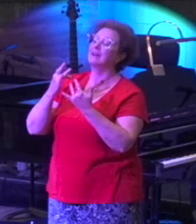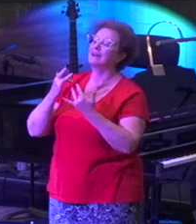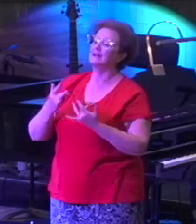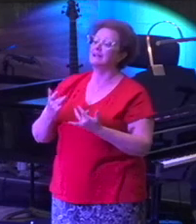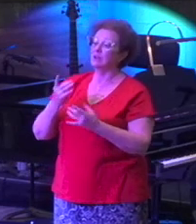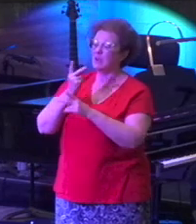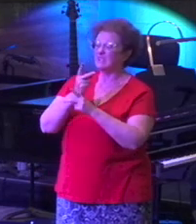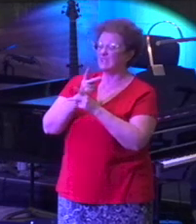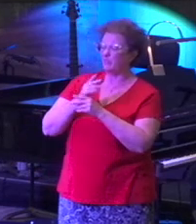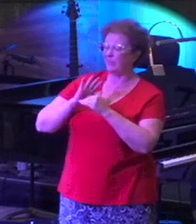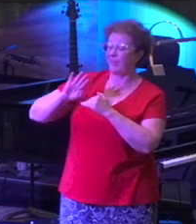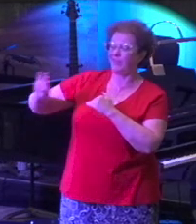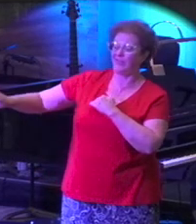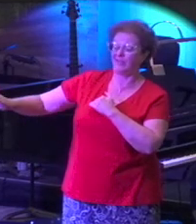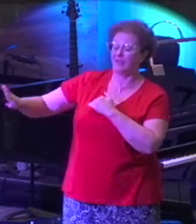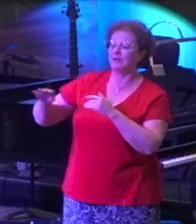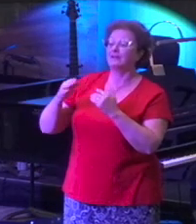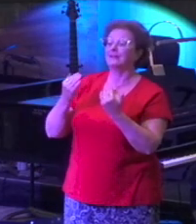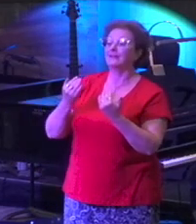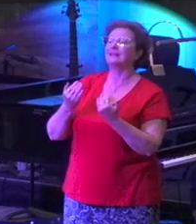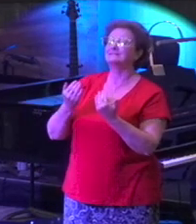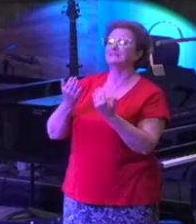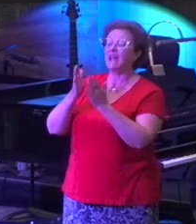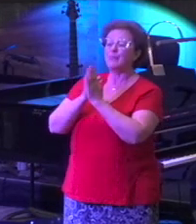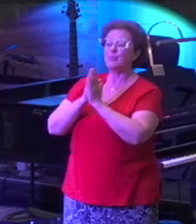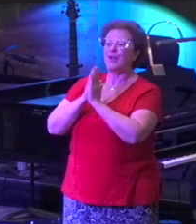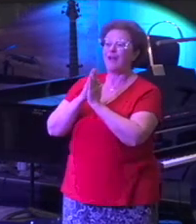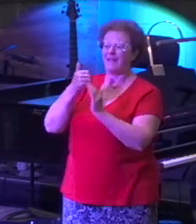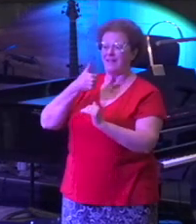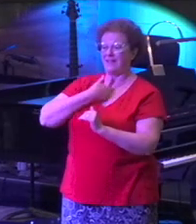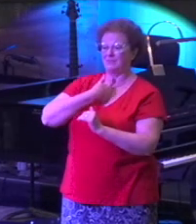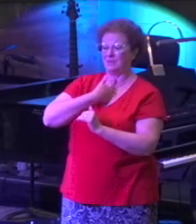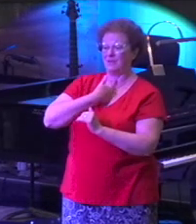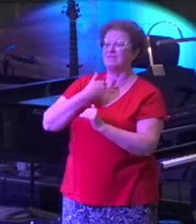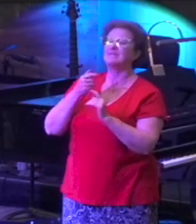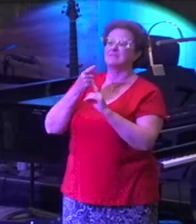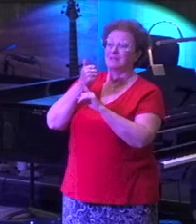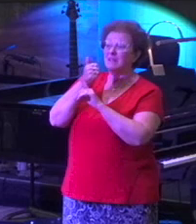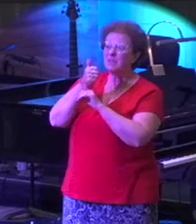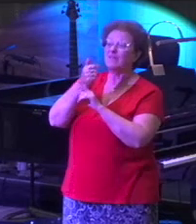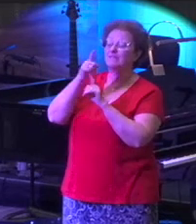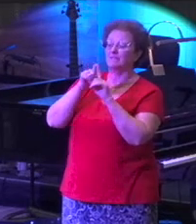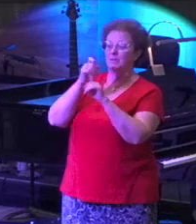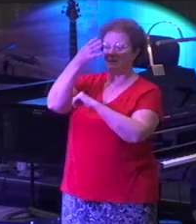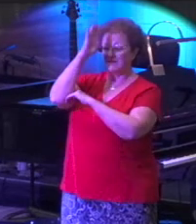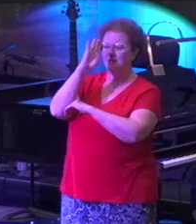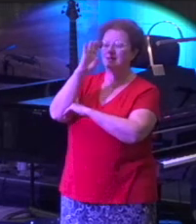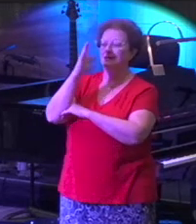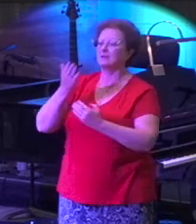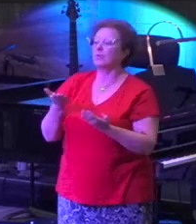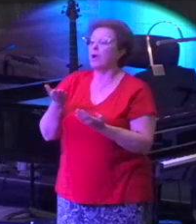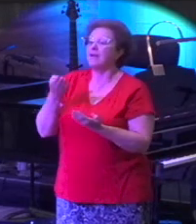keep away from the Ninevites is the very thing he asked for himself from God. So what does God